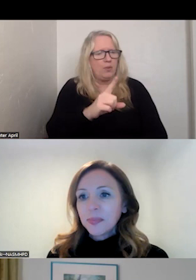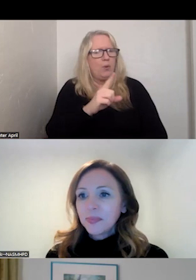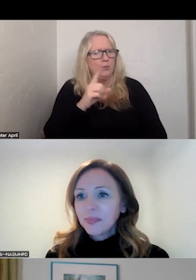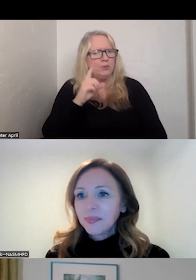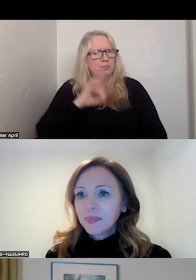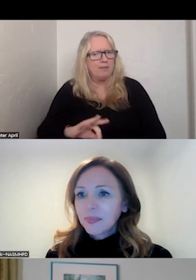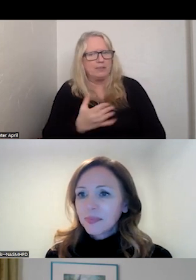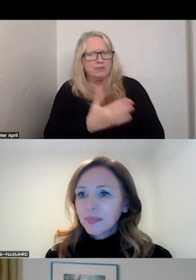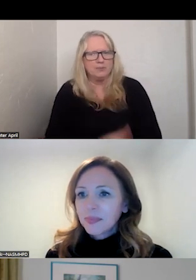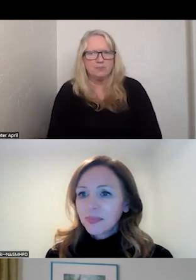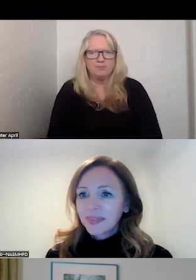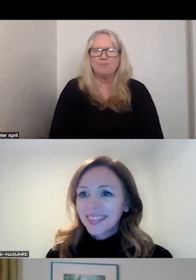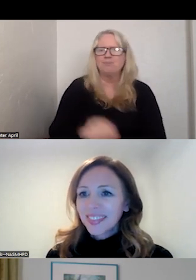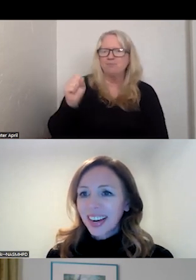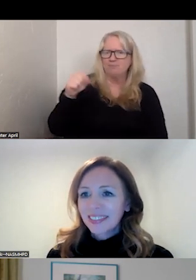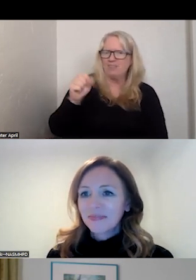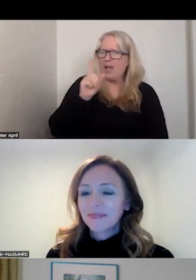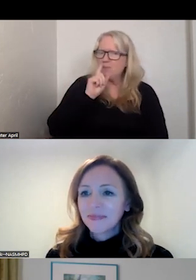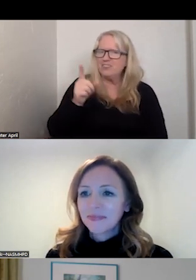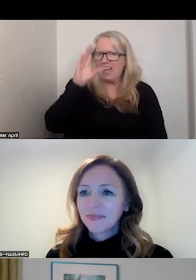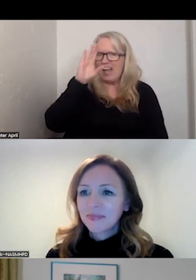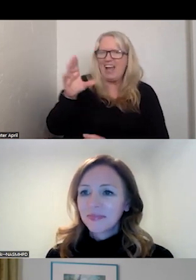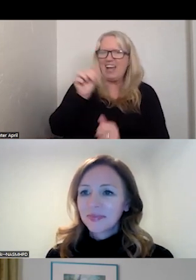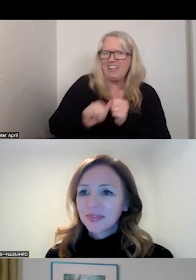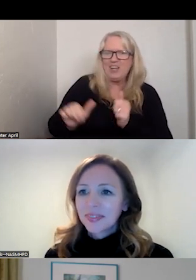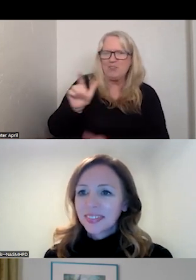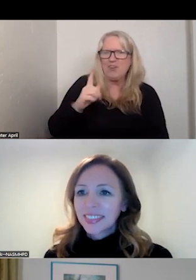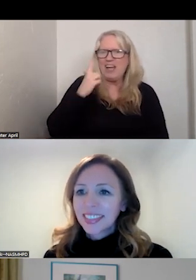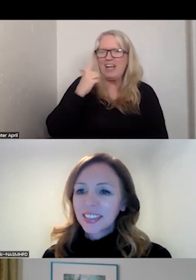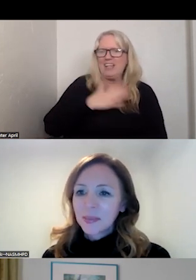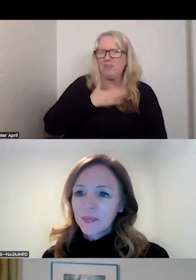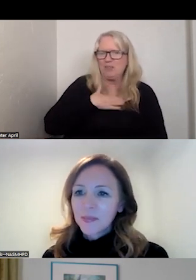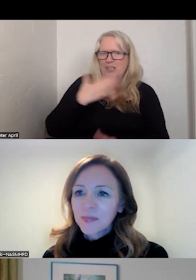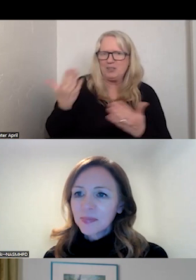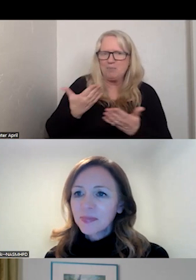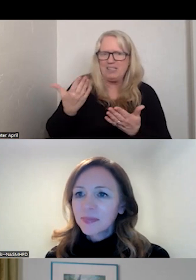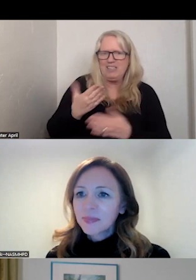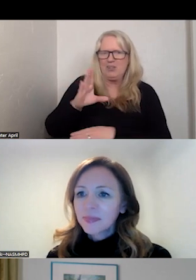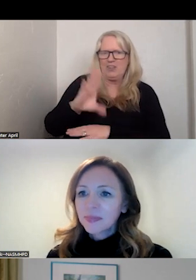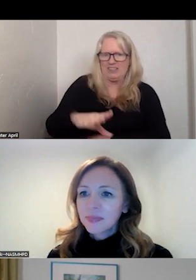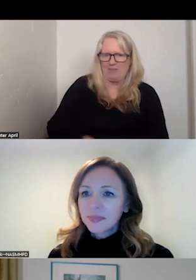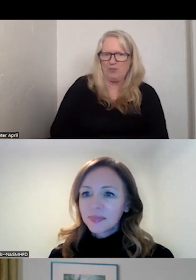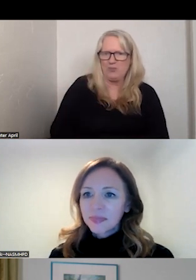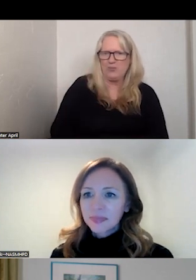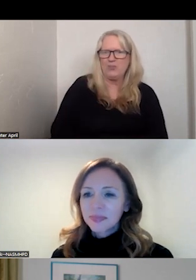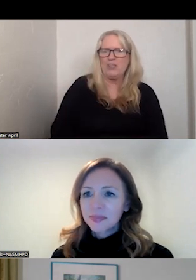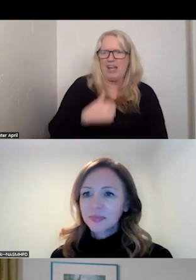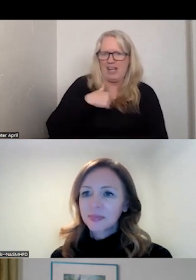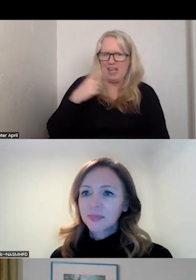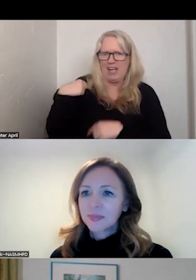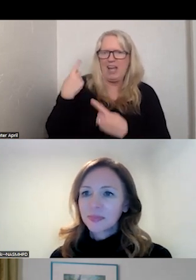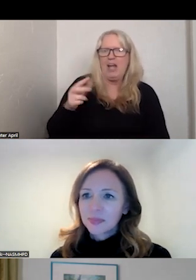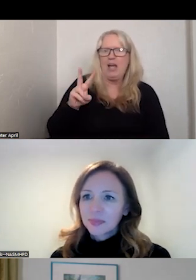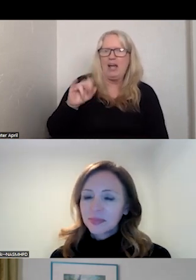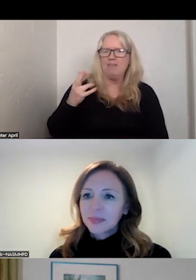benefits? Absolutely. Hi, everyone. I'm delighted to be here this afternoon. I have been with Vibrant for a